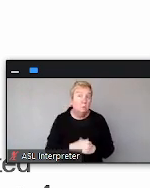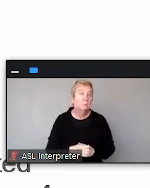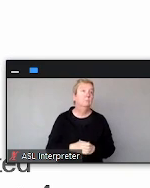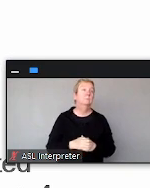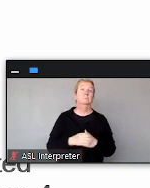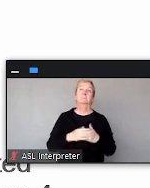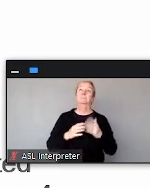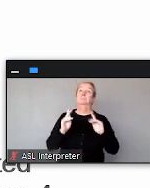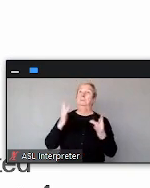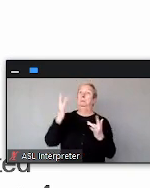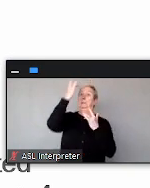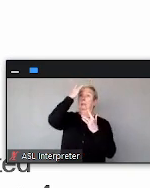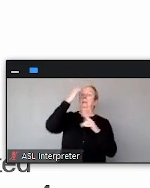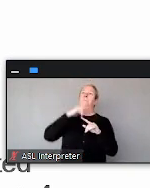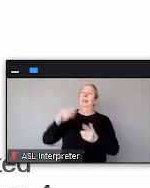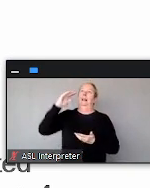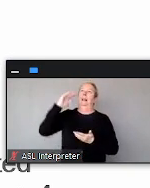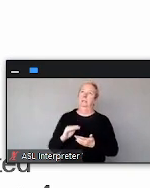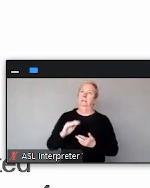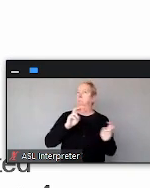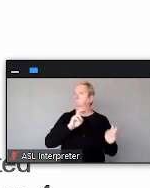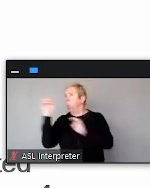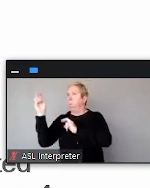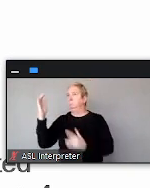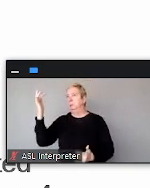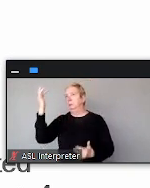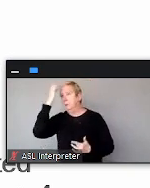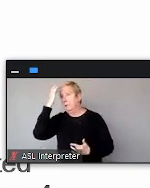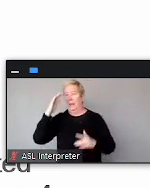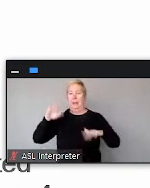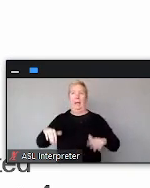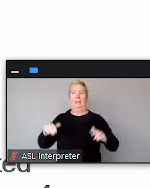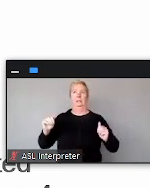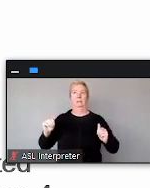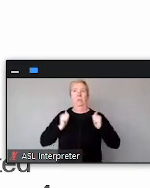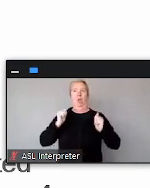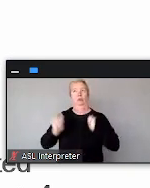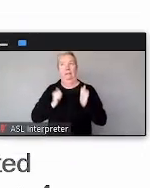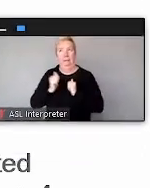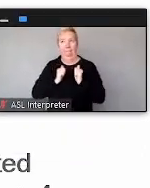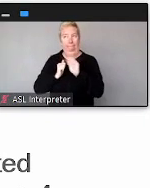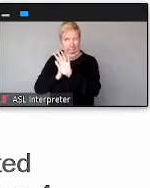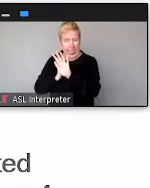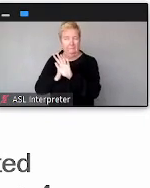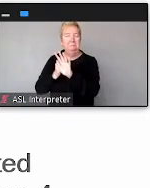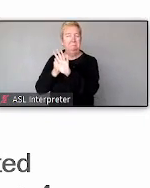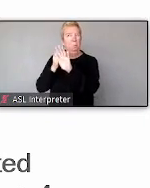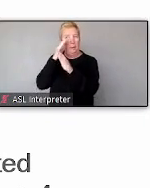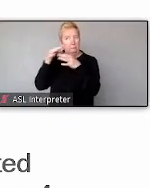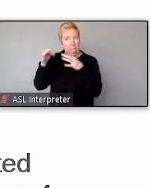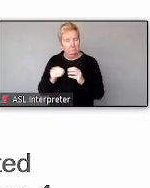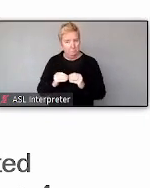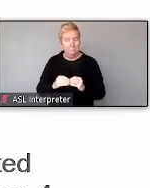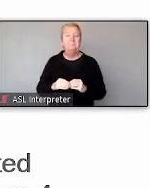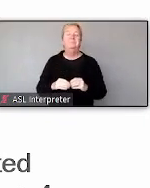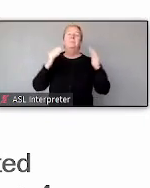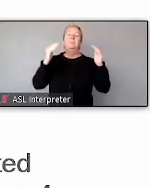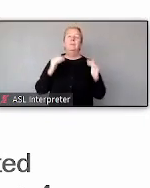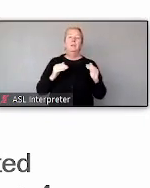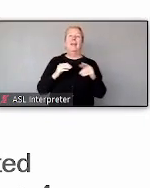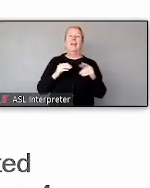It's a less virulent, less aggressive variant in some ways. And you can also see that the number of